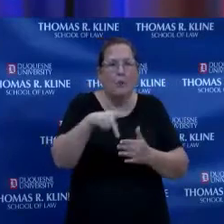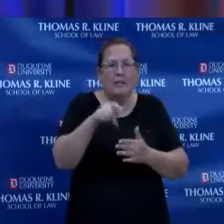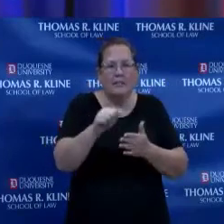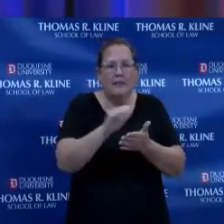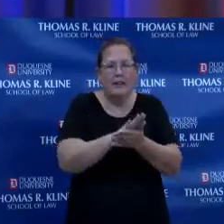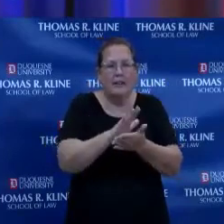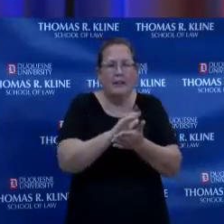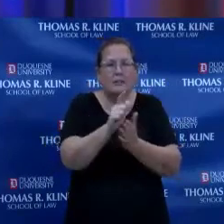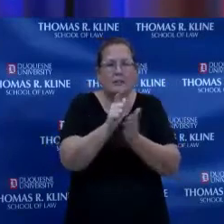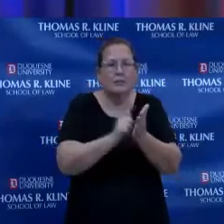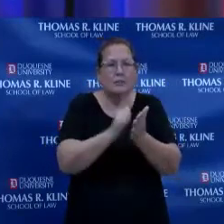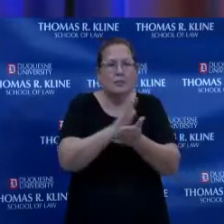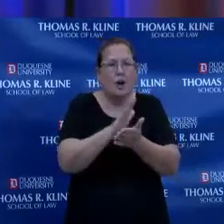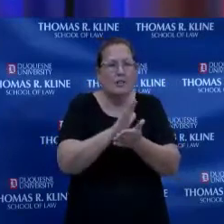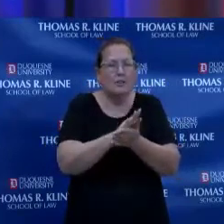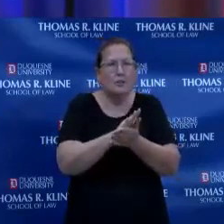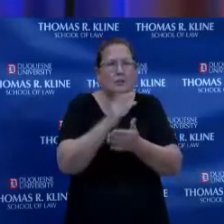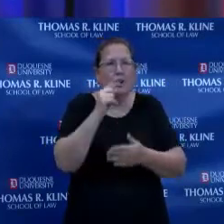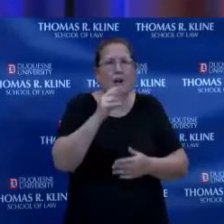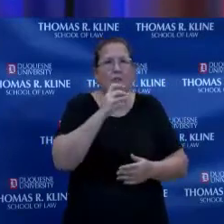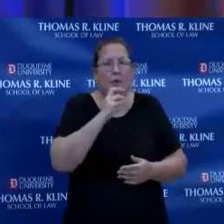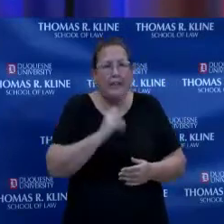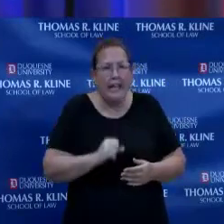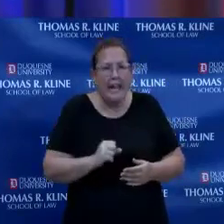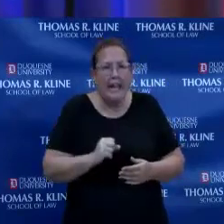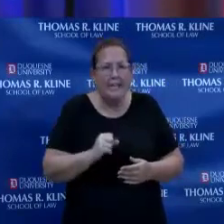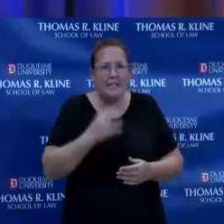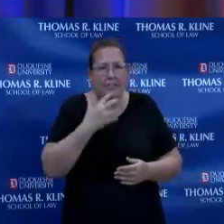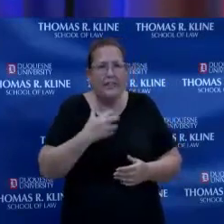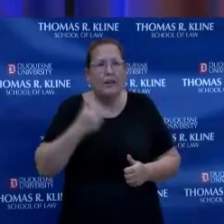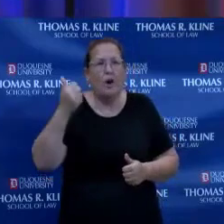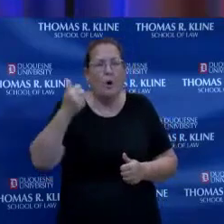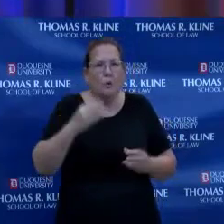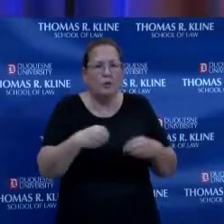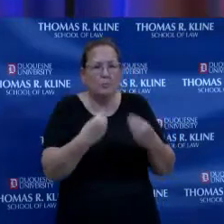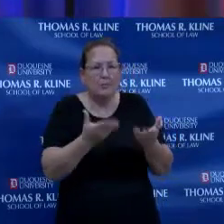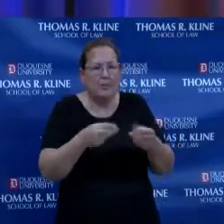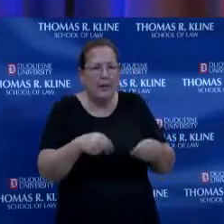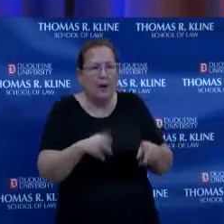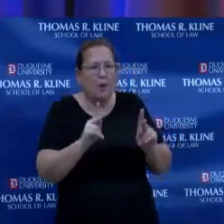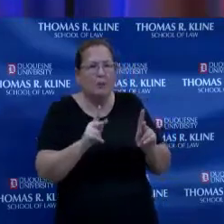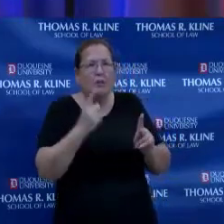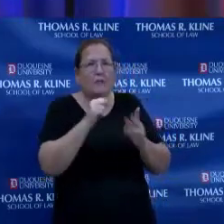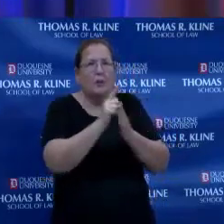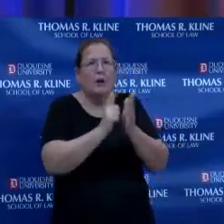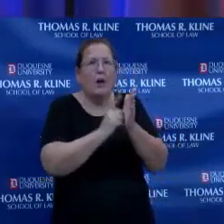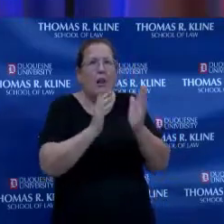the needs of Pennsylvania's aging population and providing opportunities for law students to